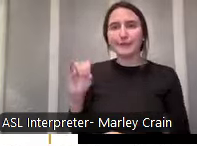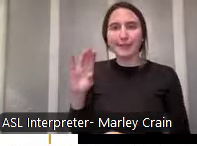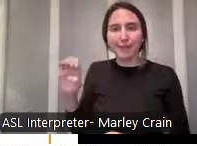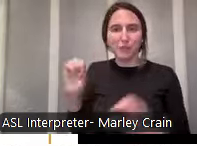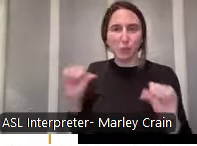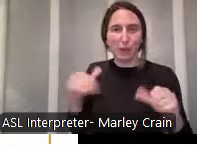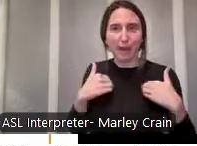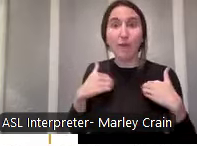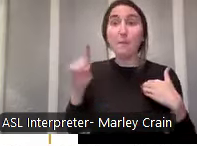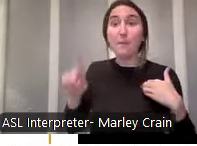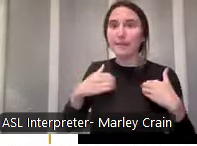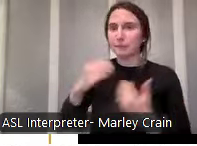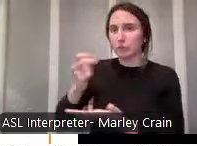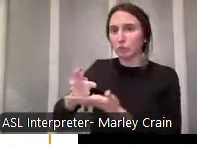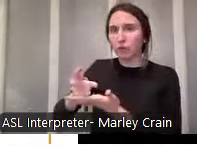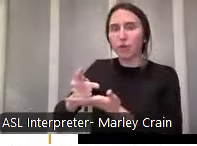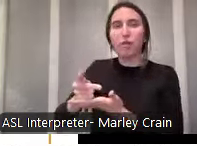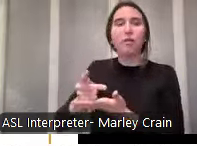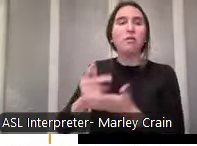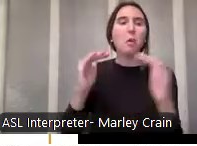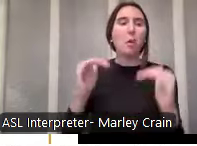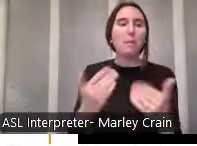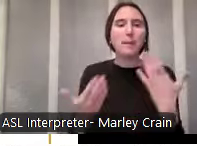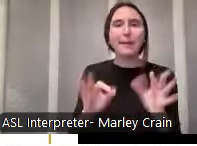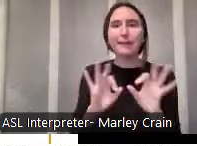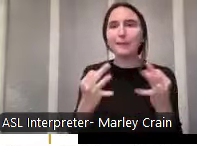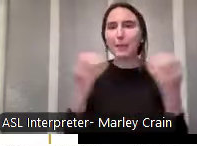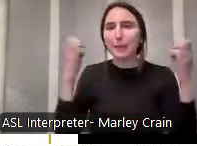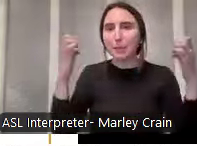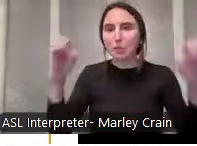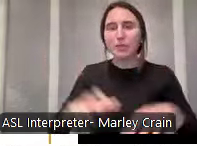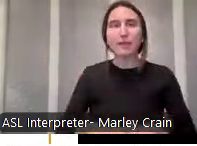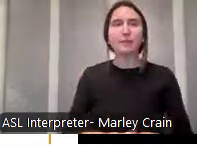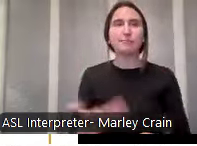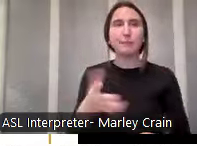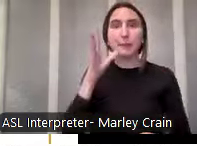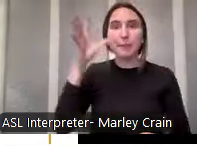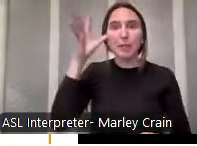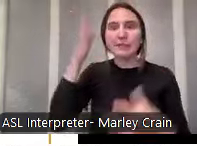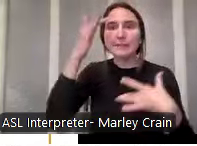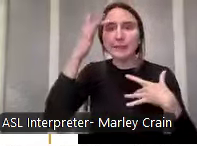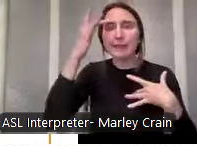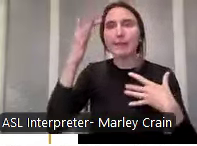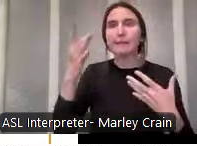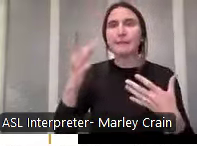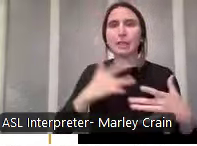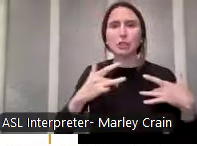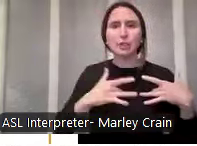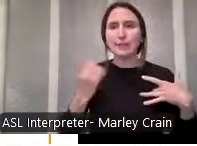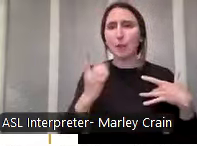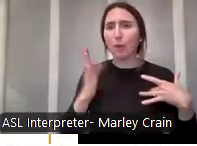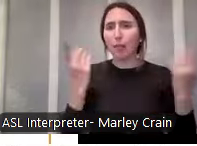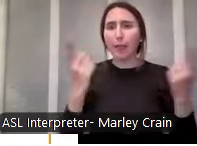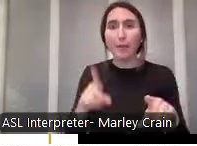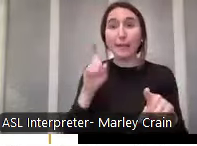parent is sick or there's some concerns, they have to, there are exceptions. And so I think as